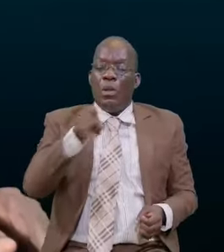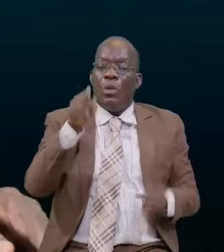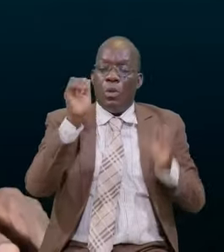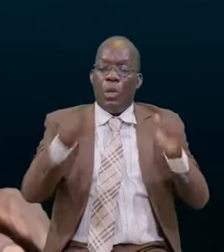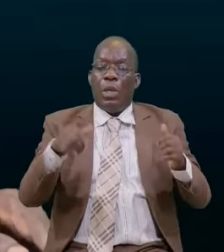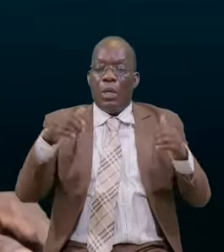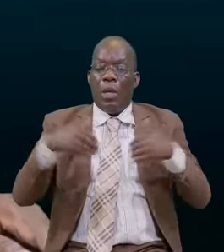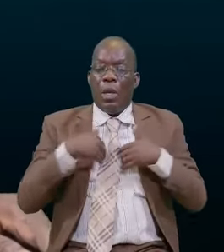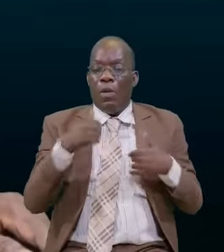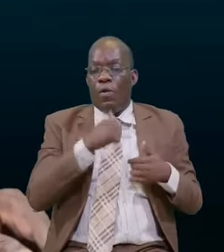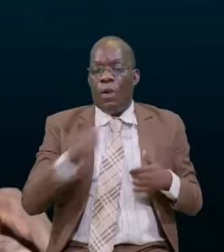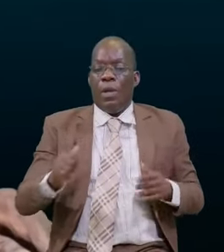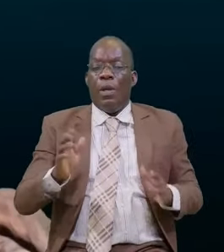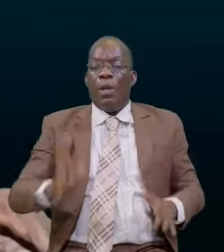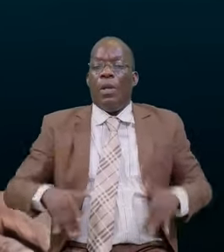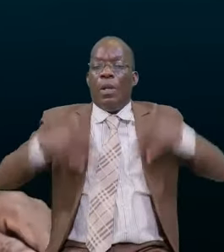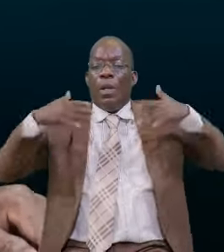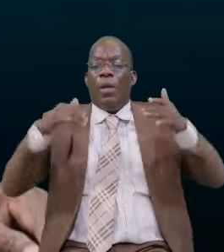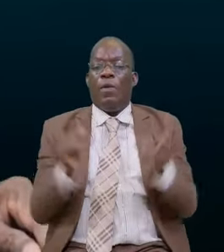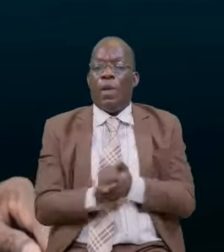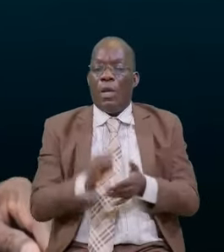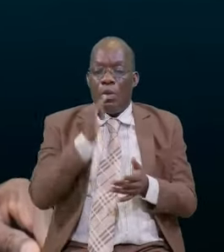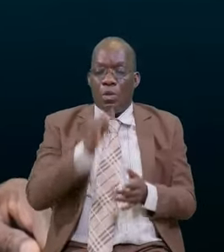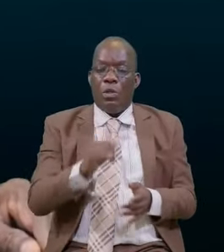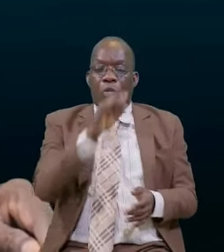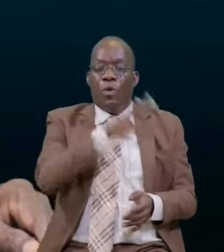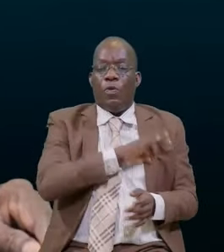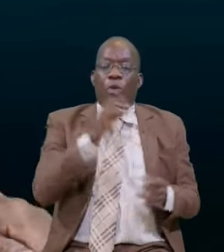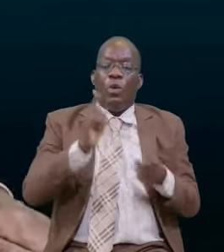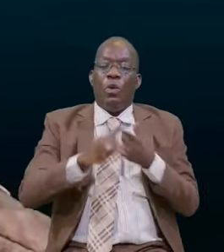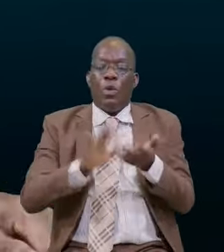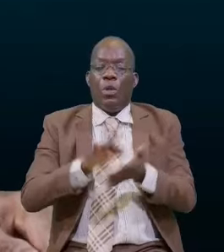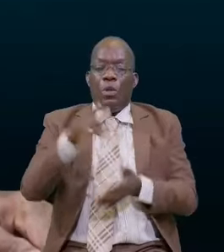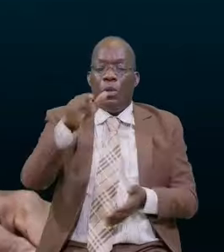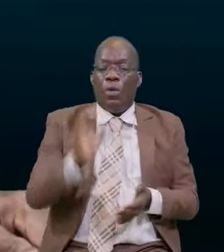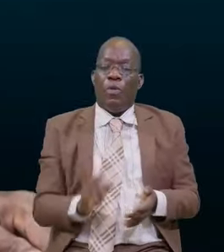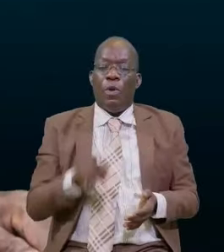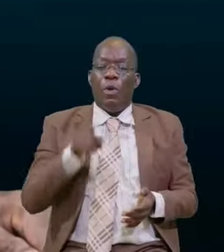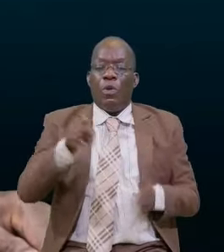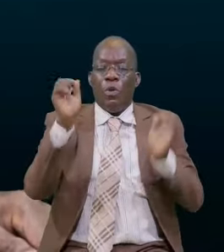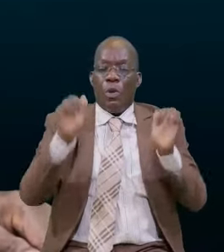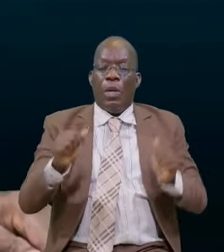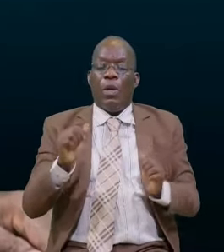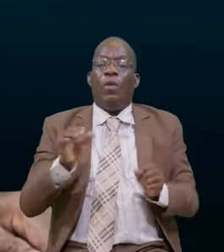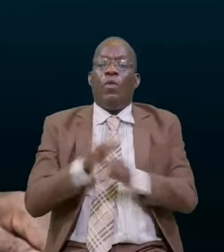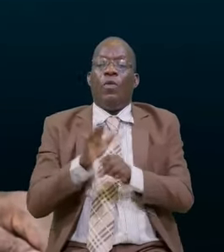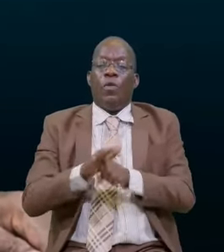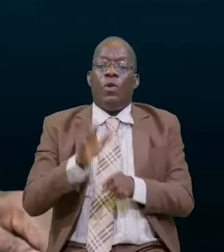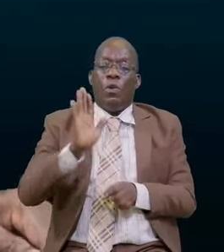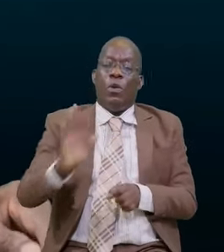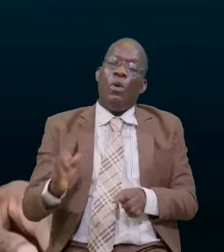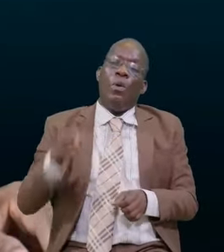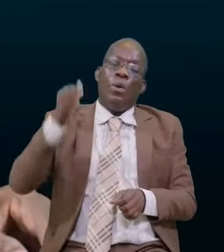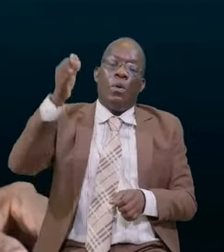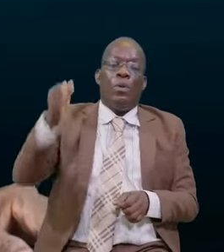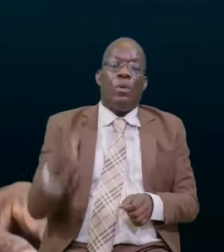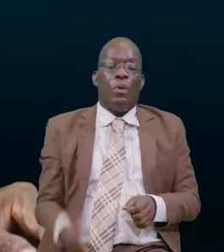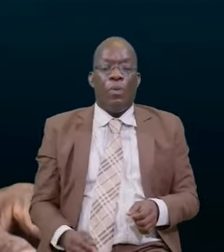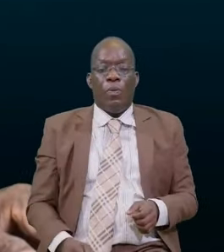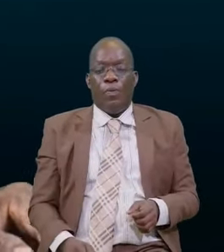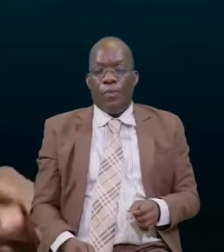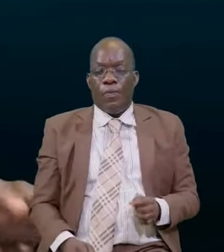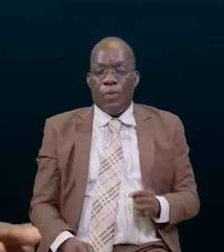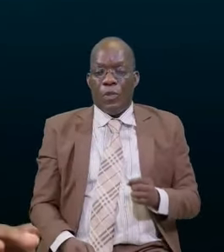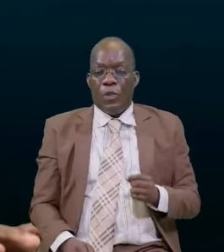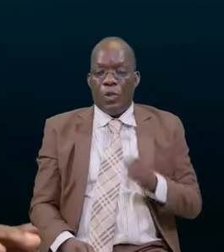profitable for the glory of the Lord and you can fulfill your destiny number two definite decision of the wise